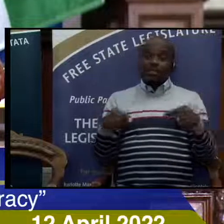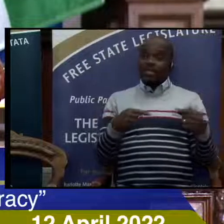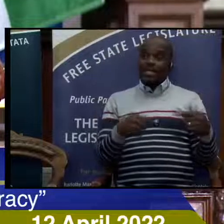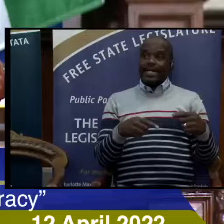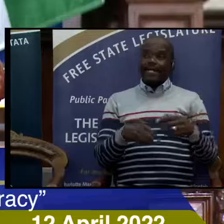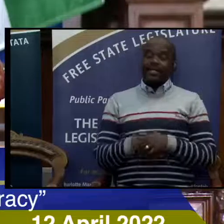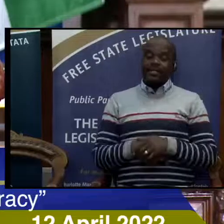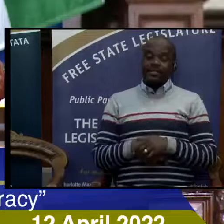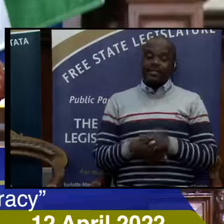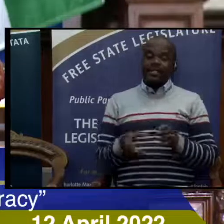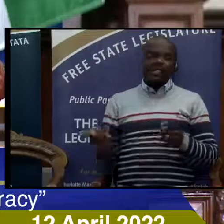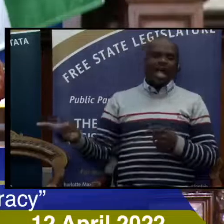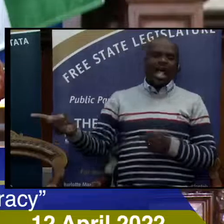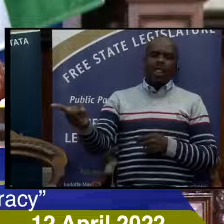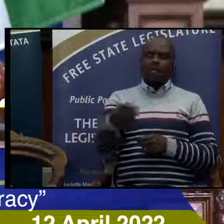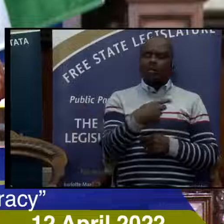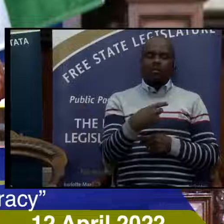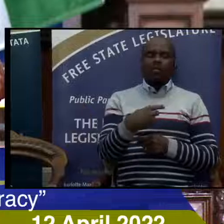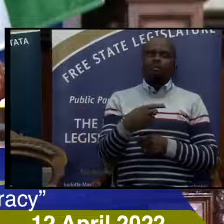members